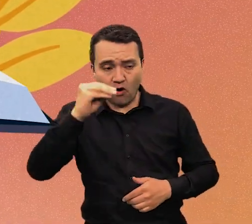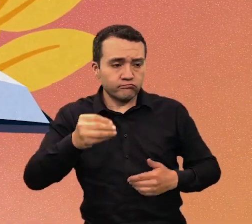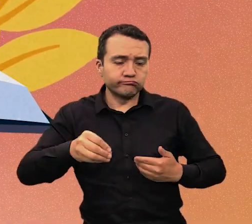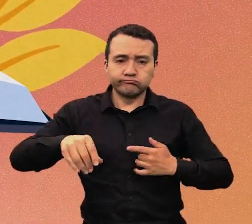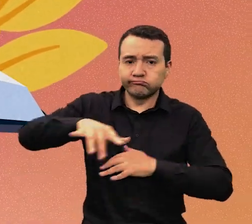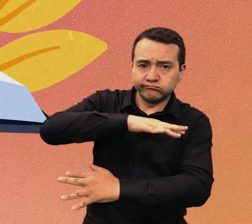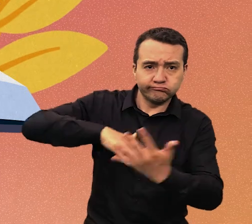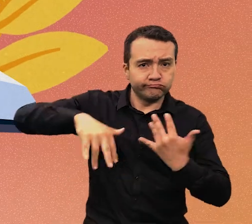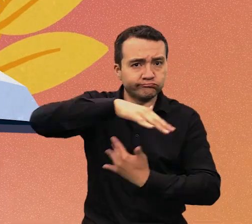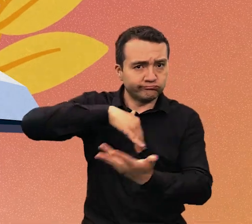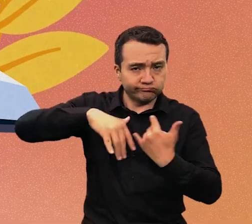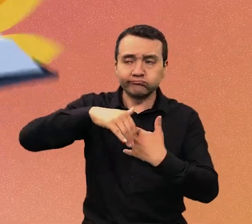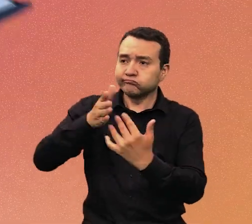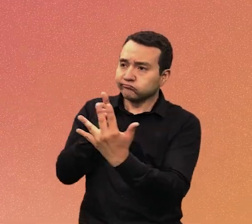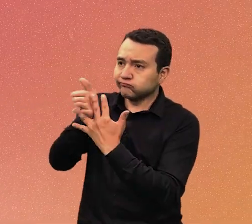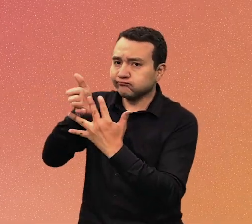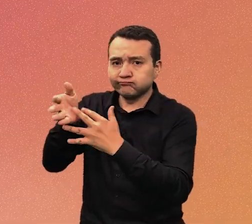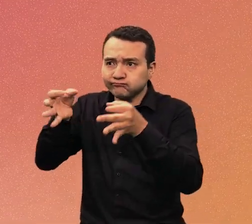building effective institutions.